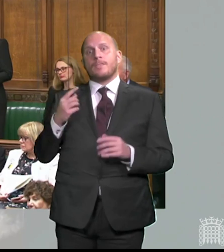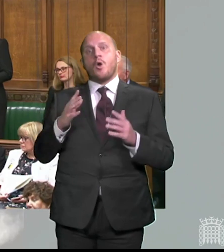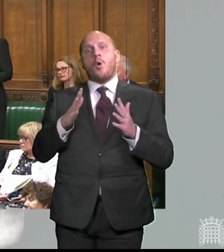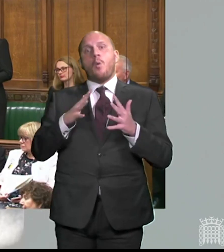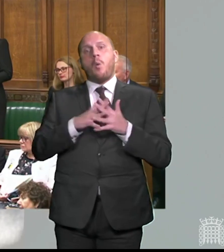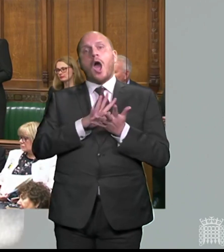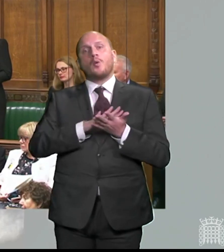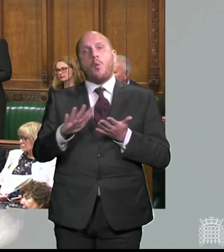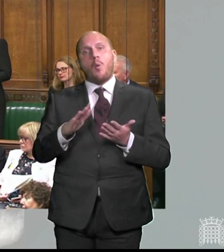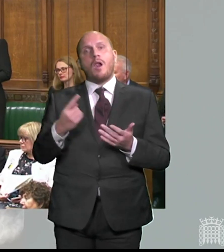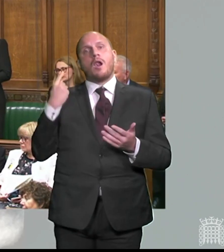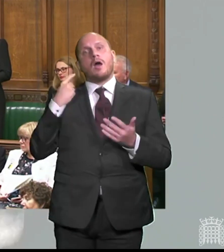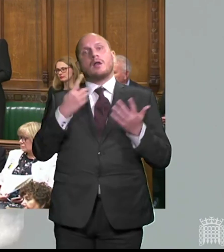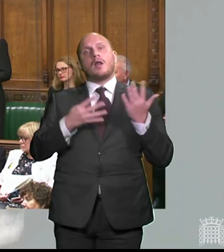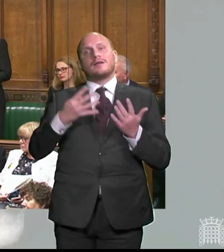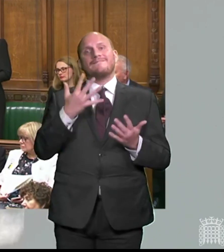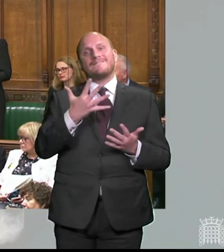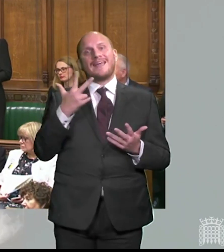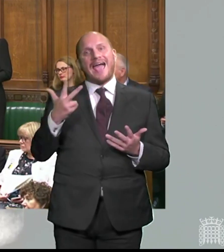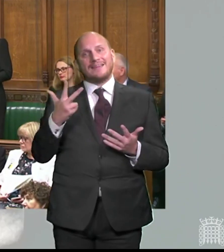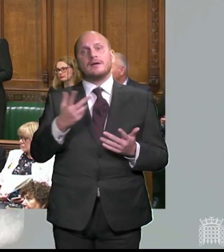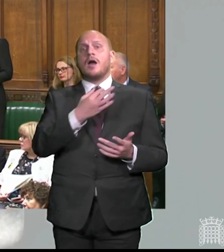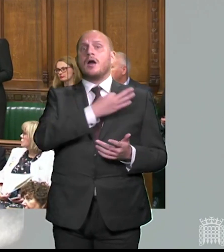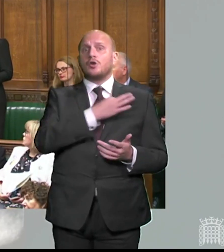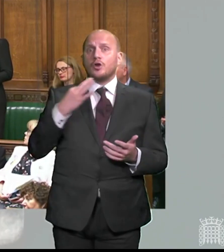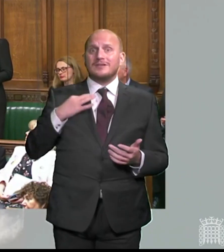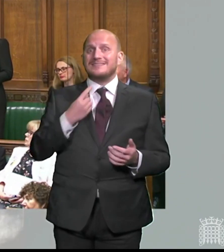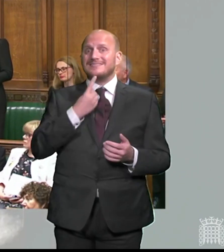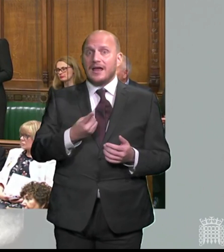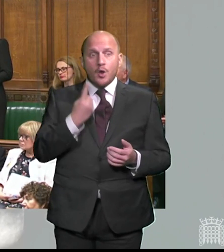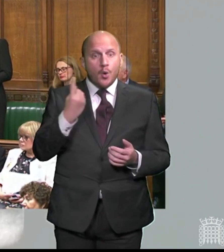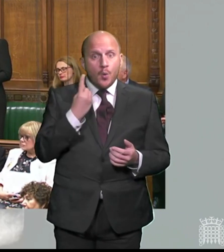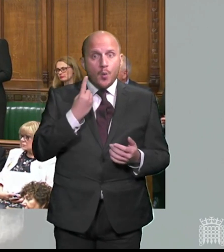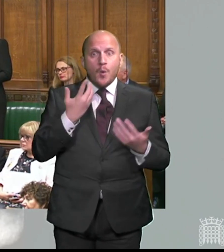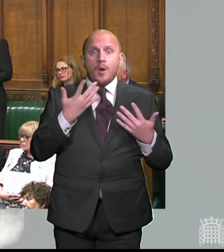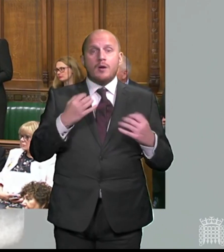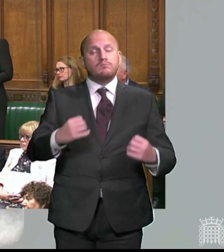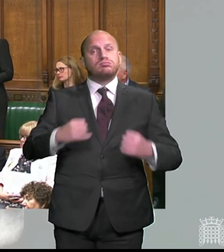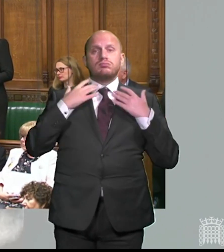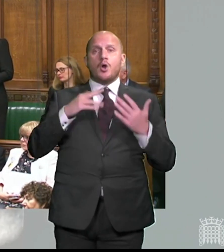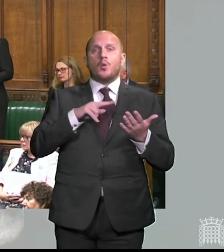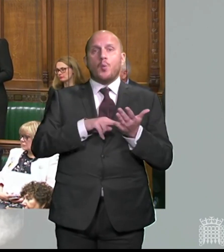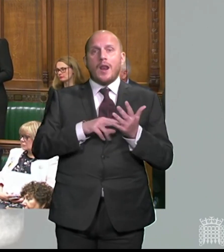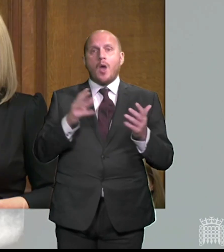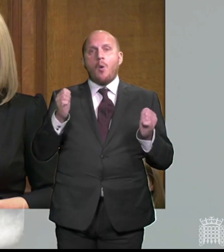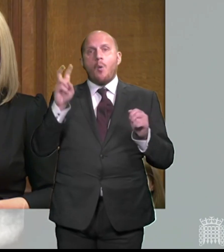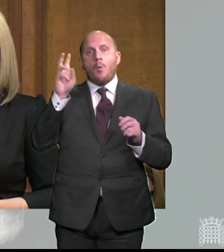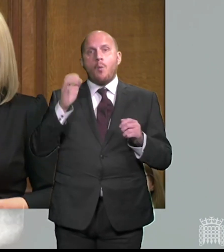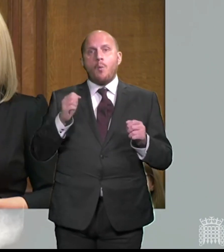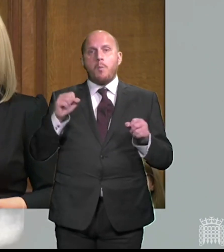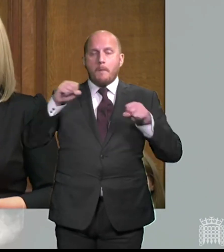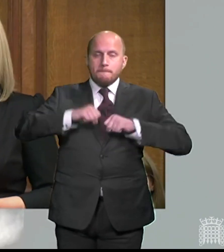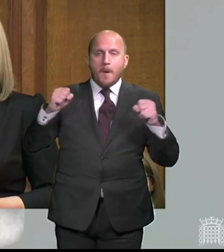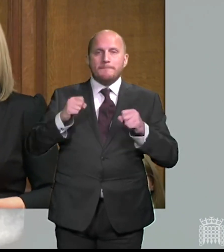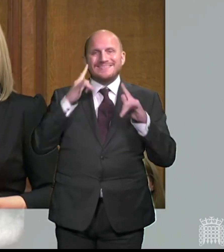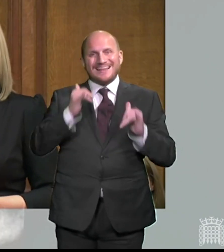without mentioning the flying tomatoes. The Deputy Prime Minister knows his behaviour is unacceptable. So what's he still doing